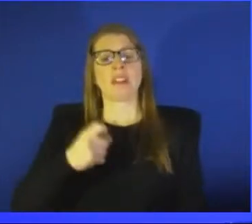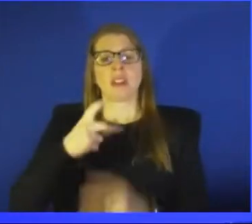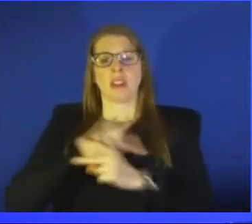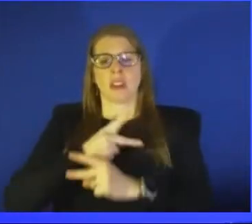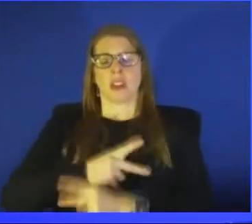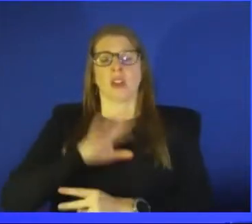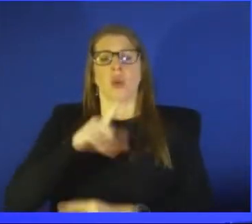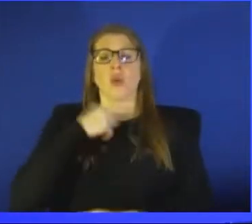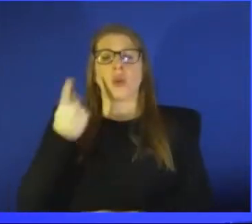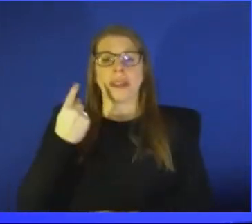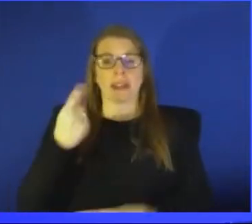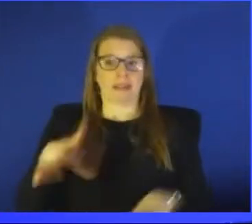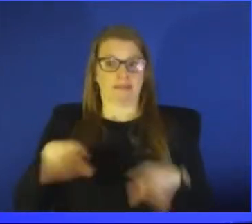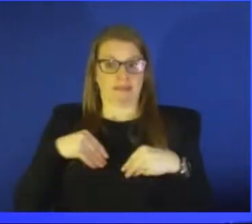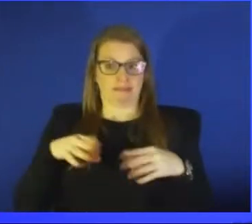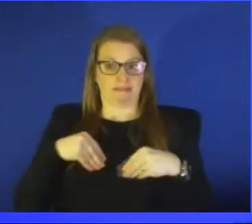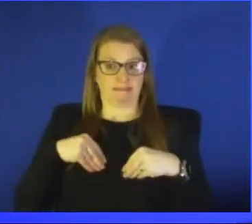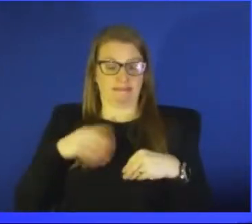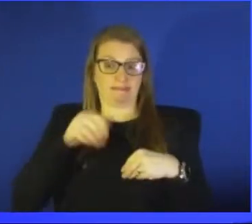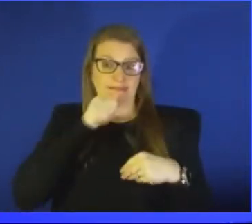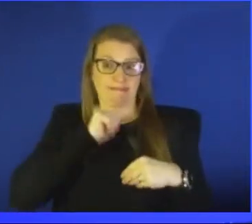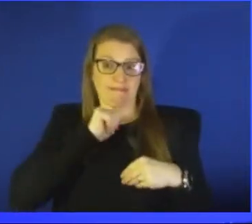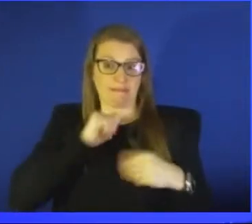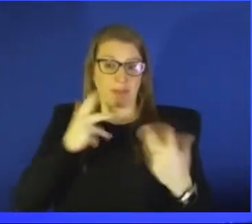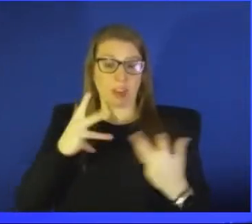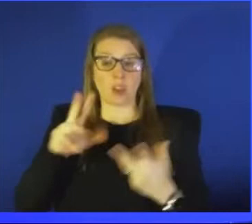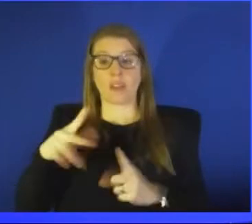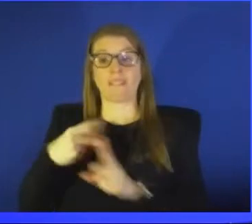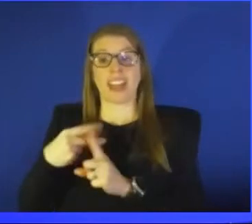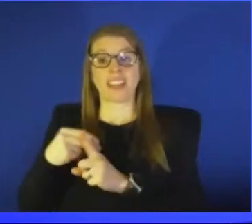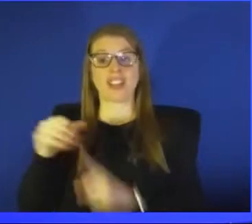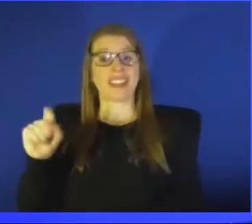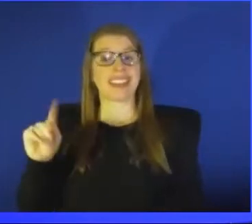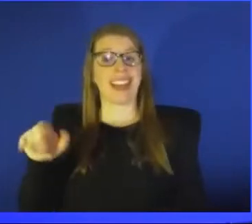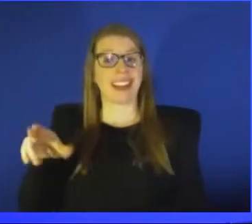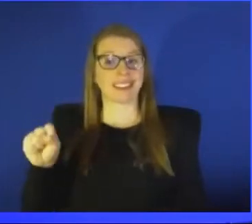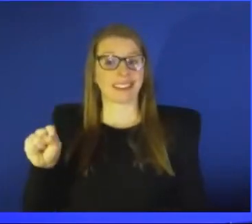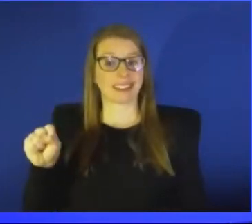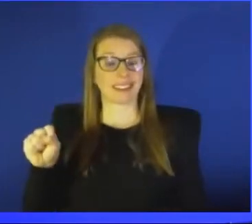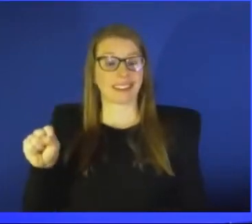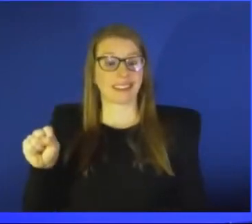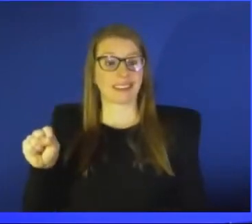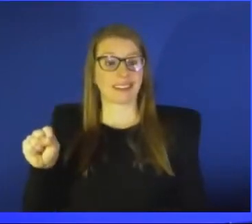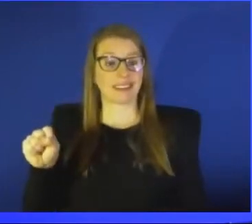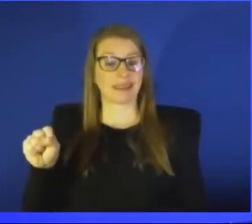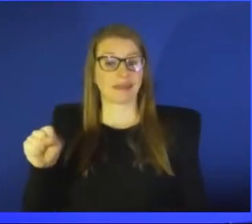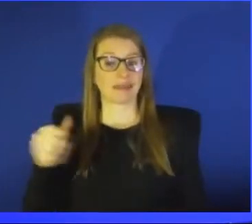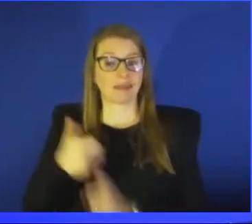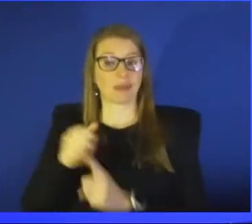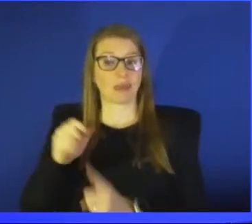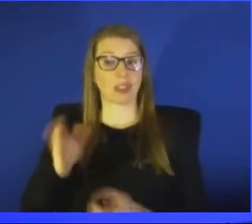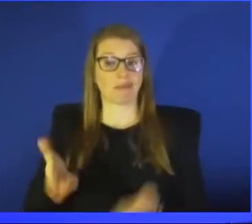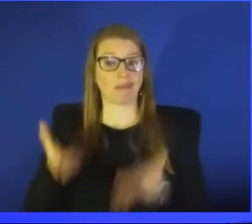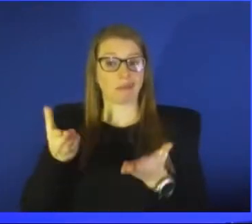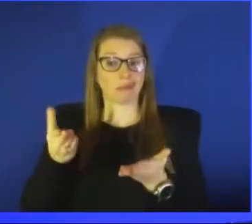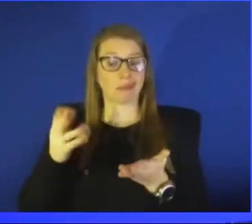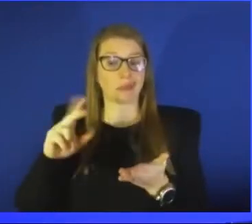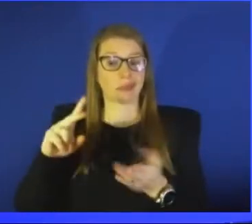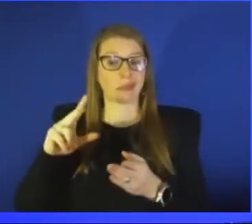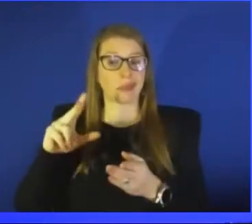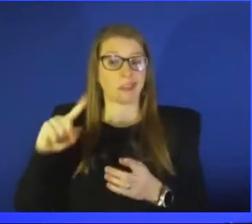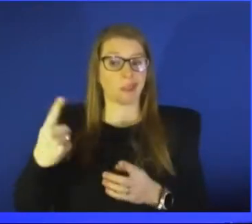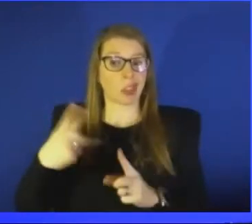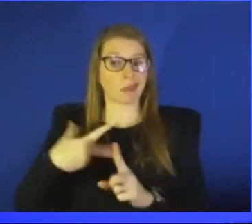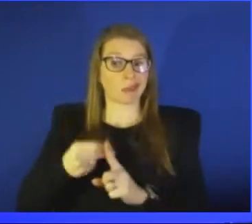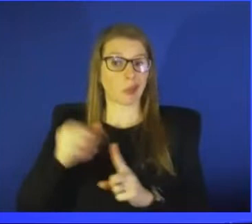disease. What is your vaccination status? Have you had your booster? Are you up to date with your vaccination? If you